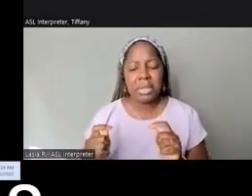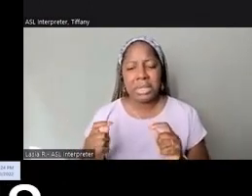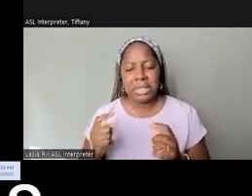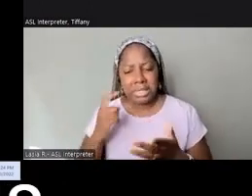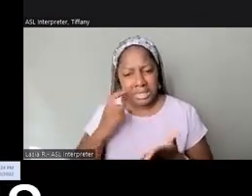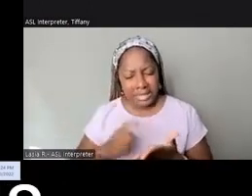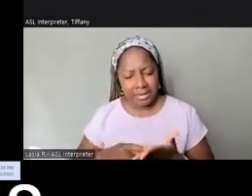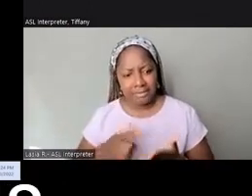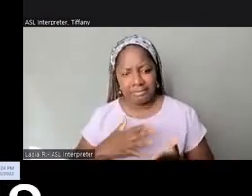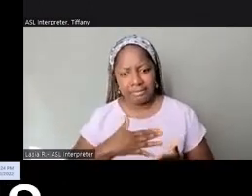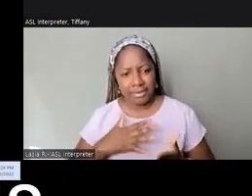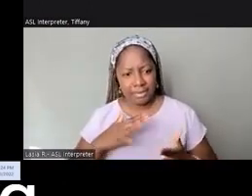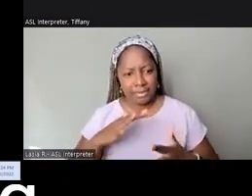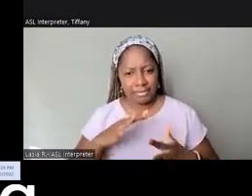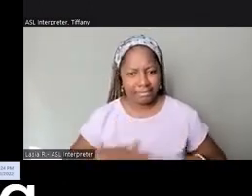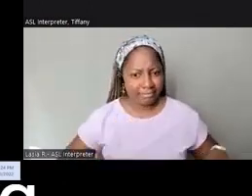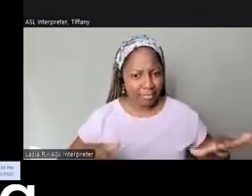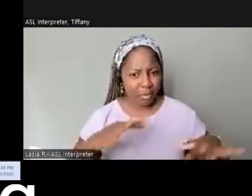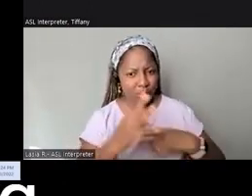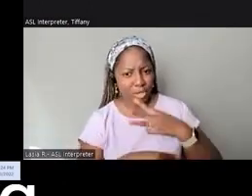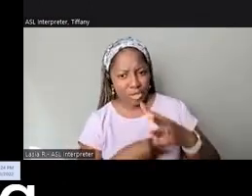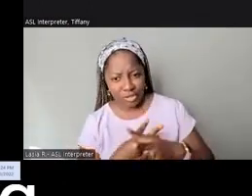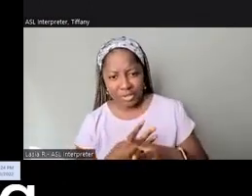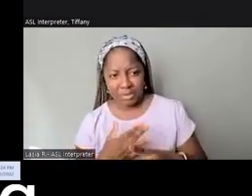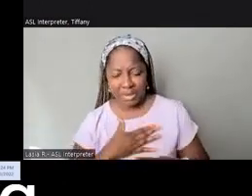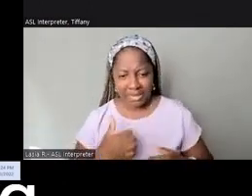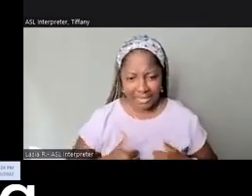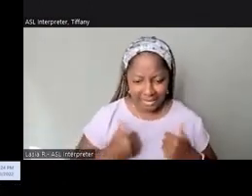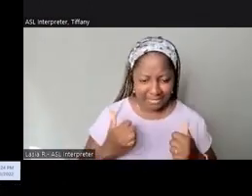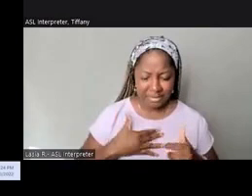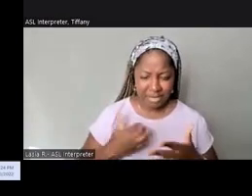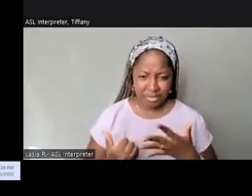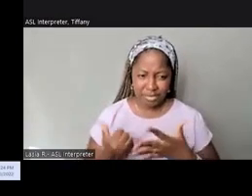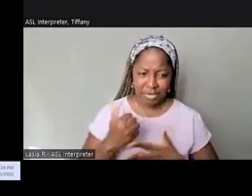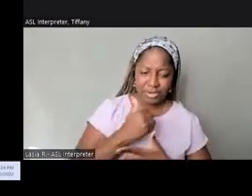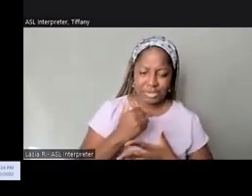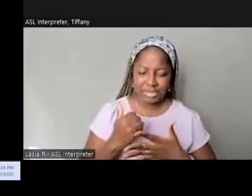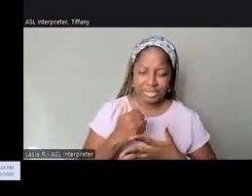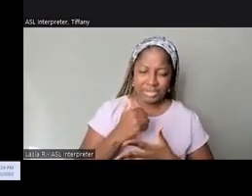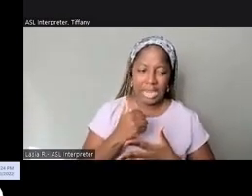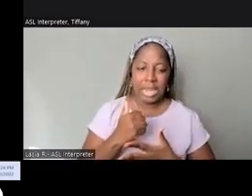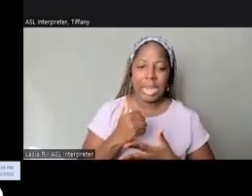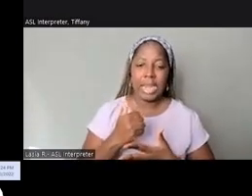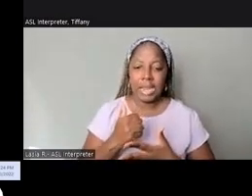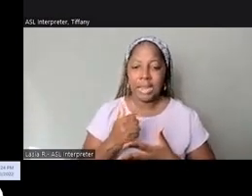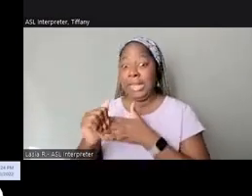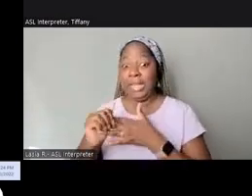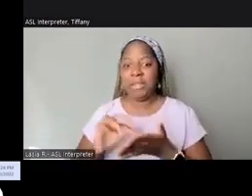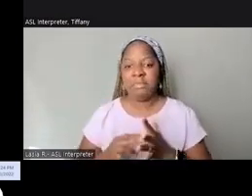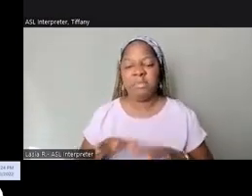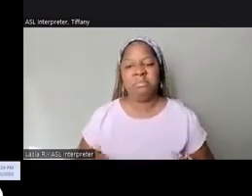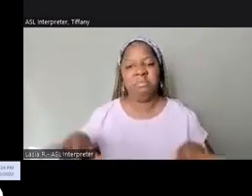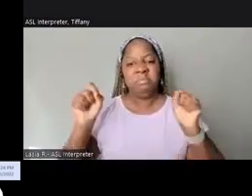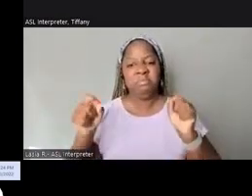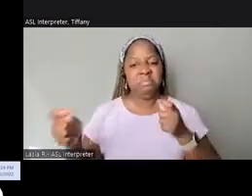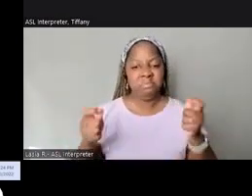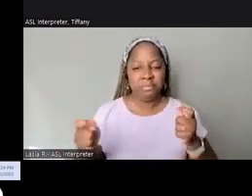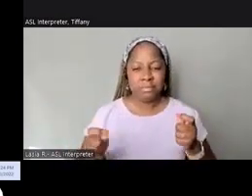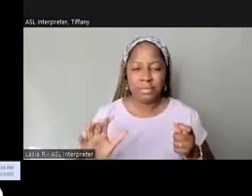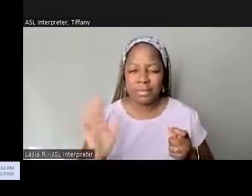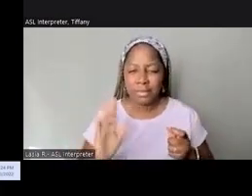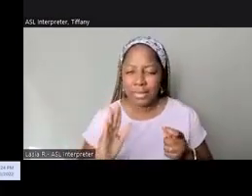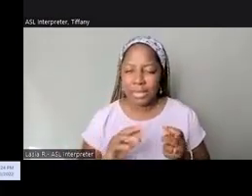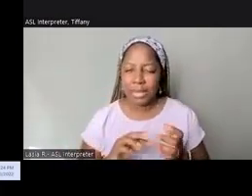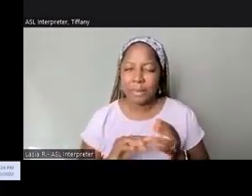and my priorities, that leadership is looking like me connecting and bringing people together so that they